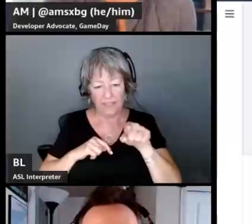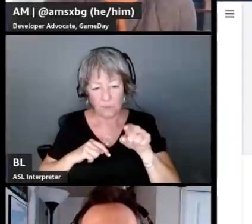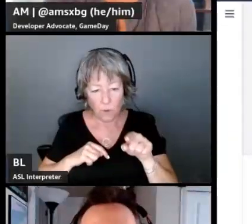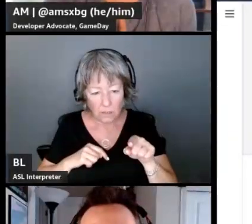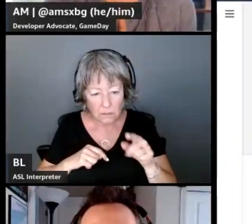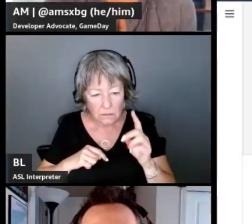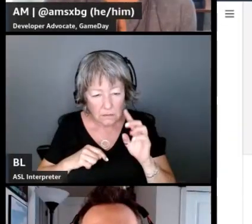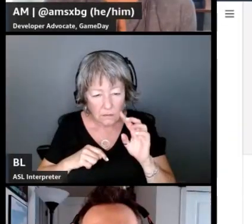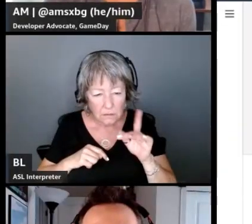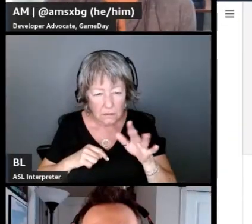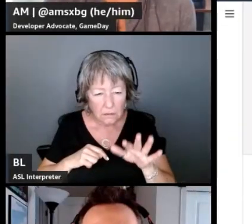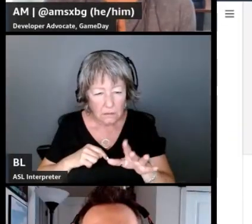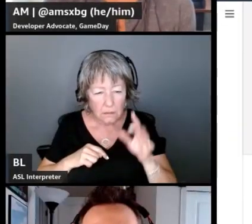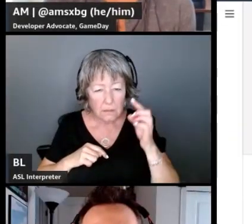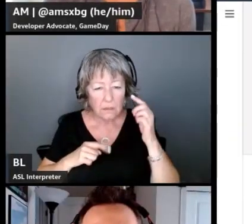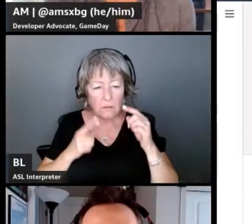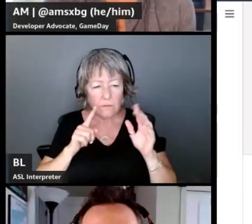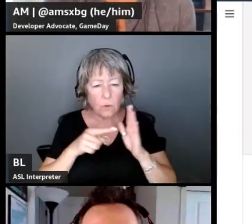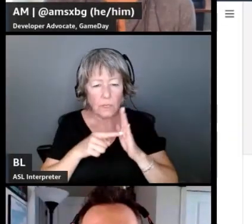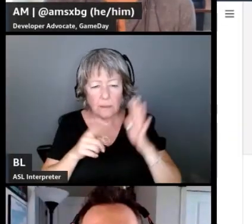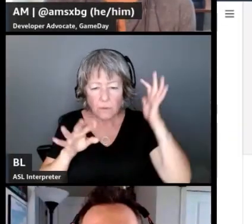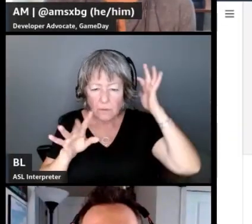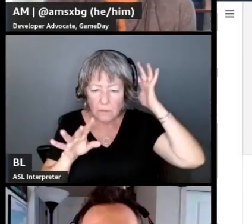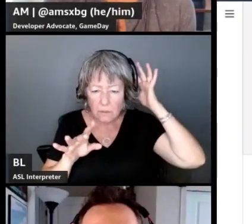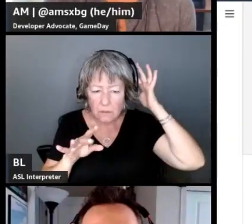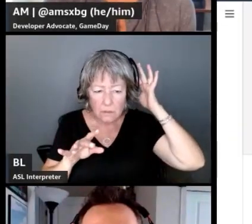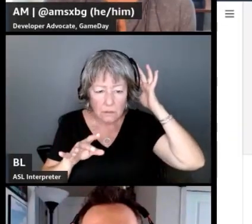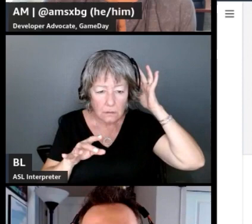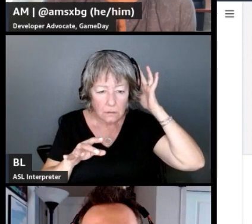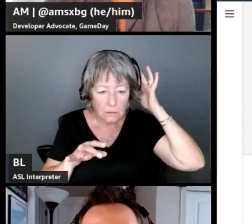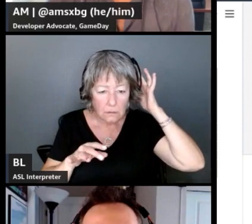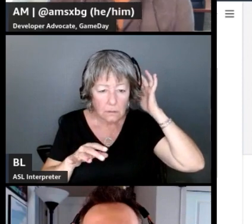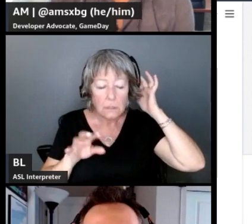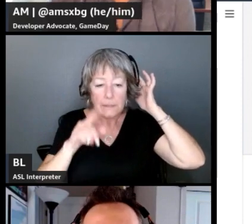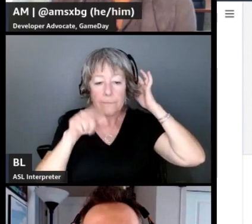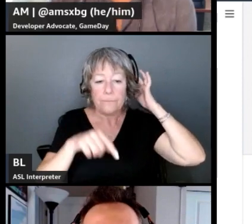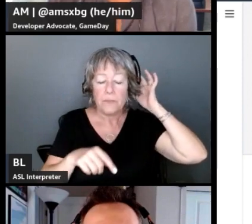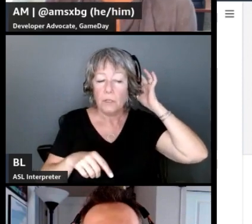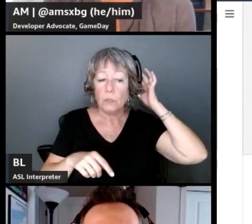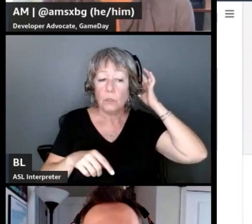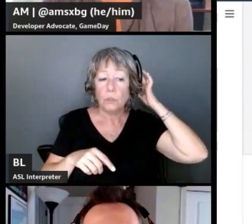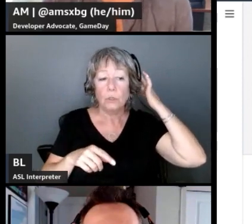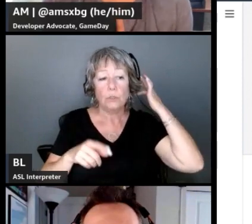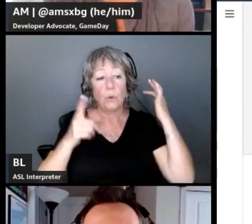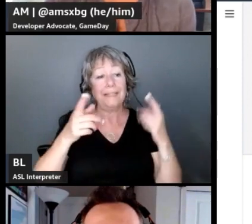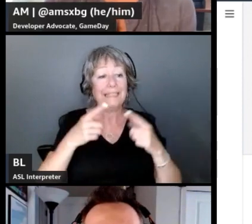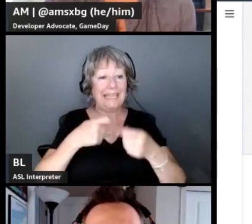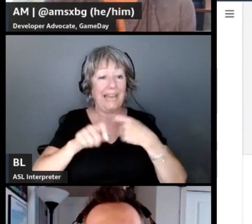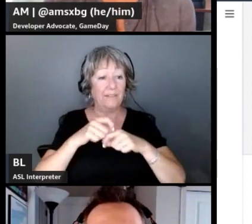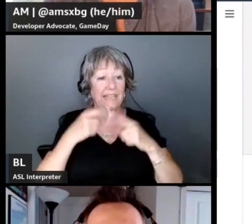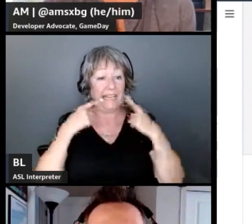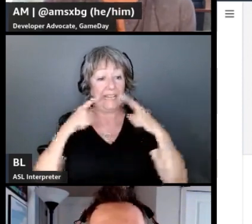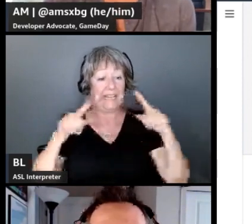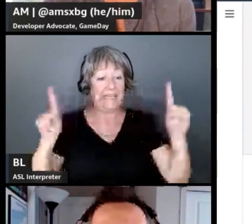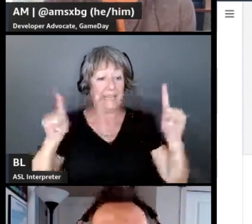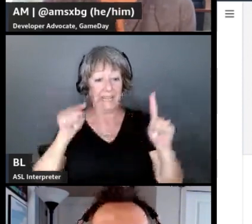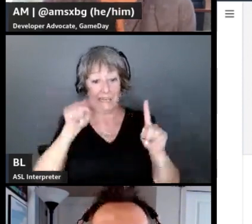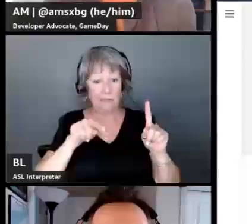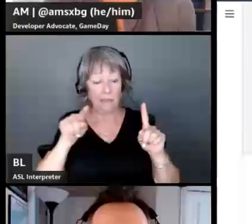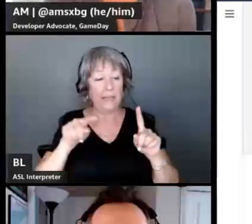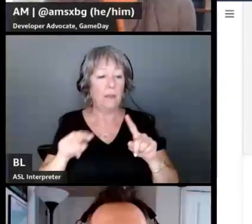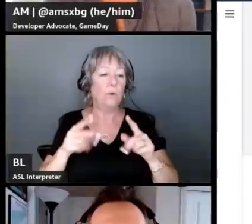example. I think this one's already, if I refresh, it should be, So instead of the status being succeeded, right, it would have come as